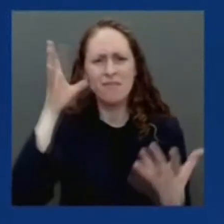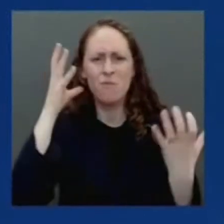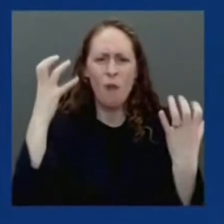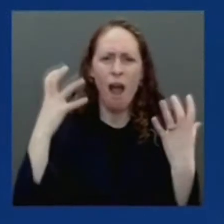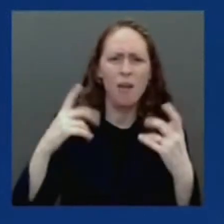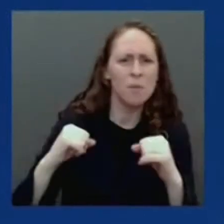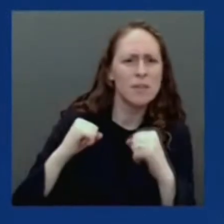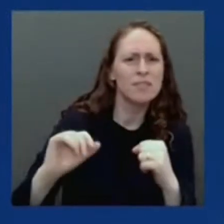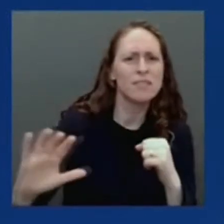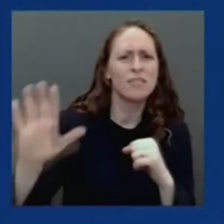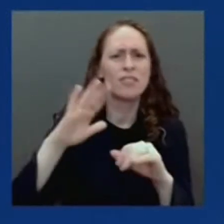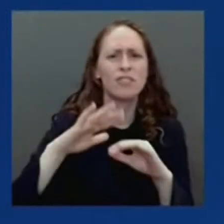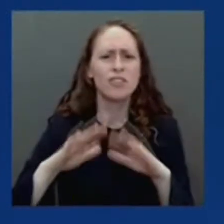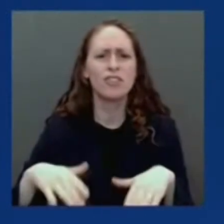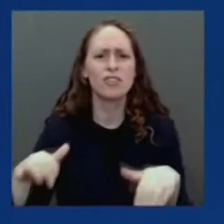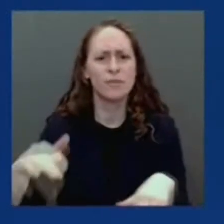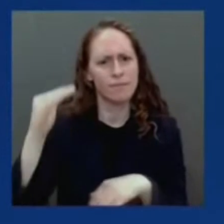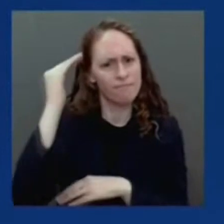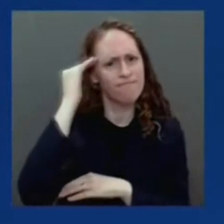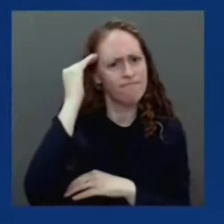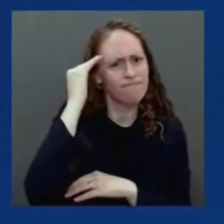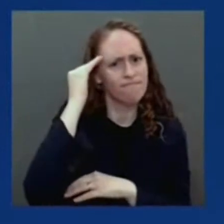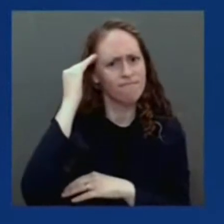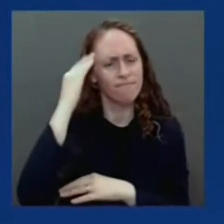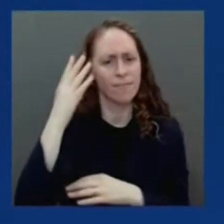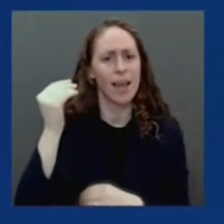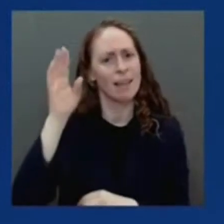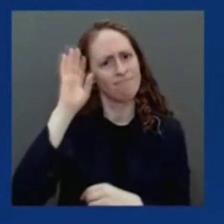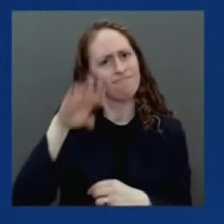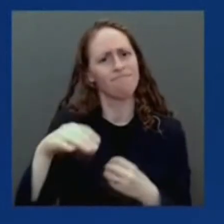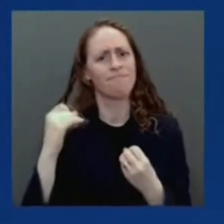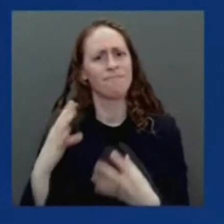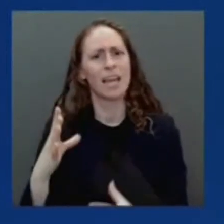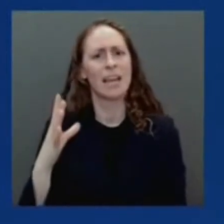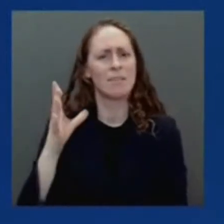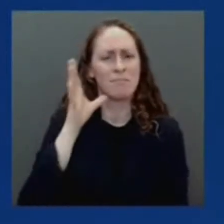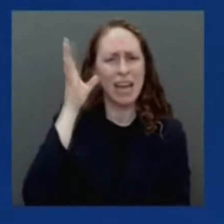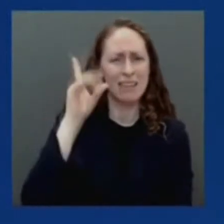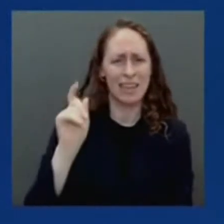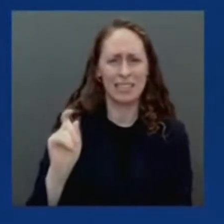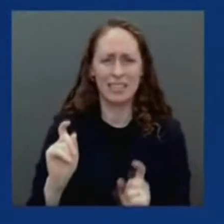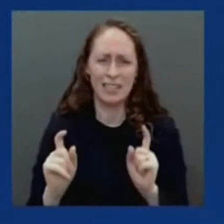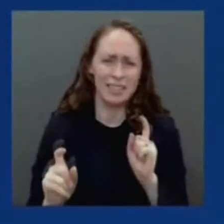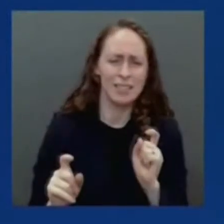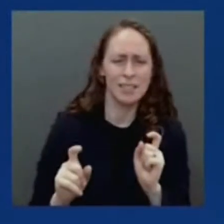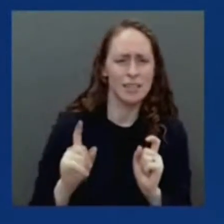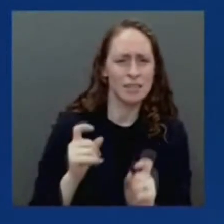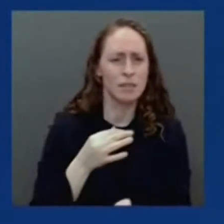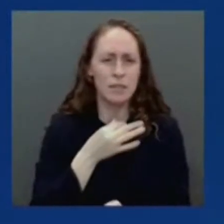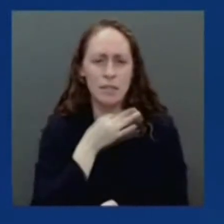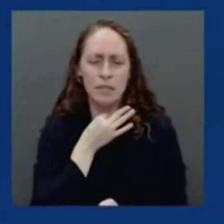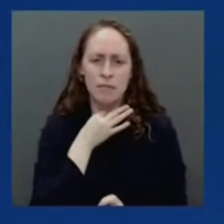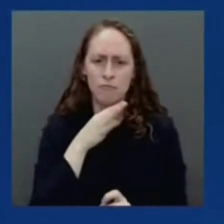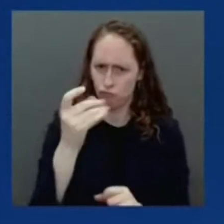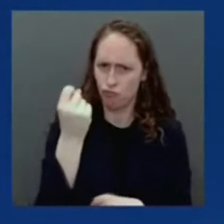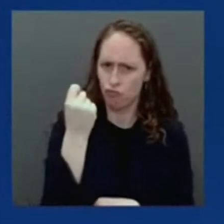to ensure all parents have access to the facts and information they need to make the right decision. And as always,